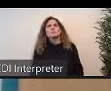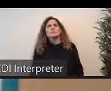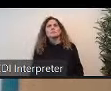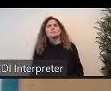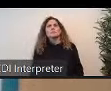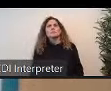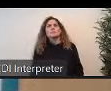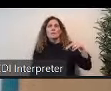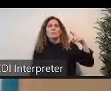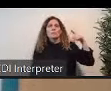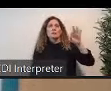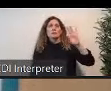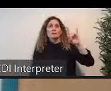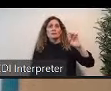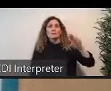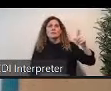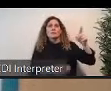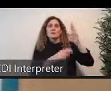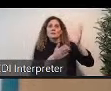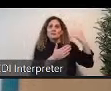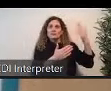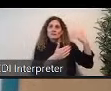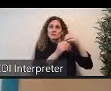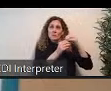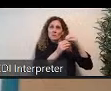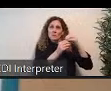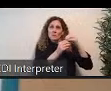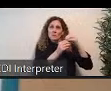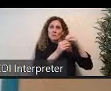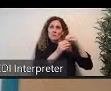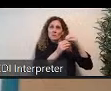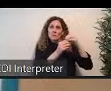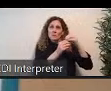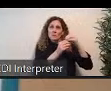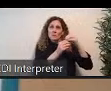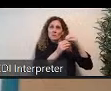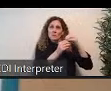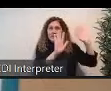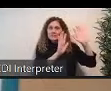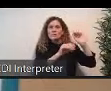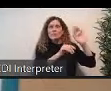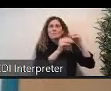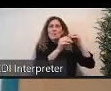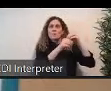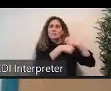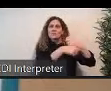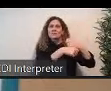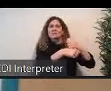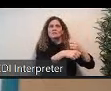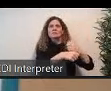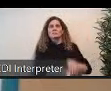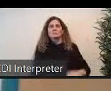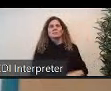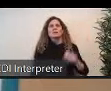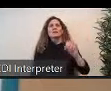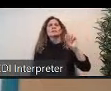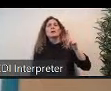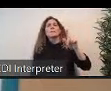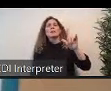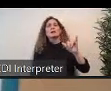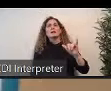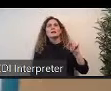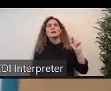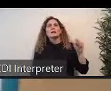So I think it's just an unfortunate situation of supply and demand, and the supply isn't there because it's being manufactured and we're using it as fast